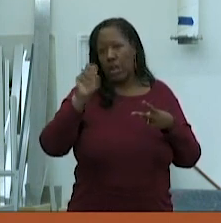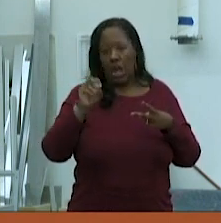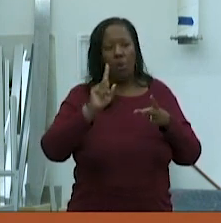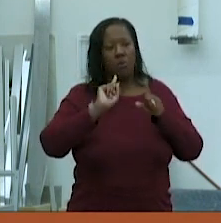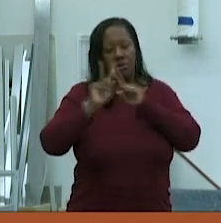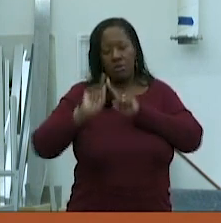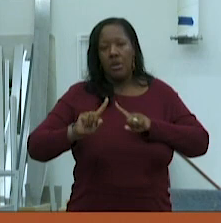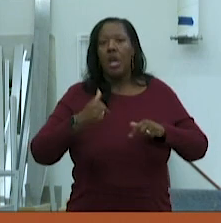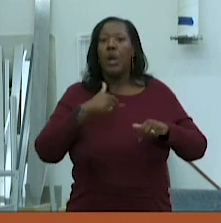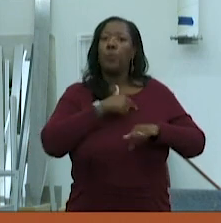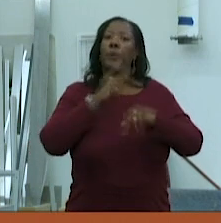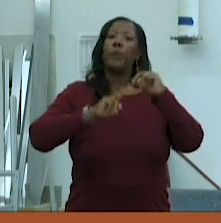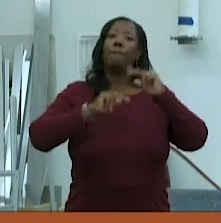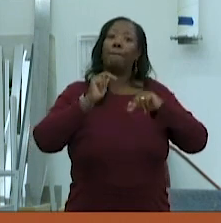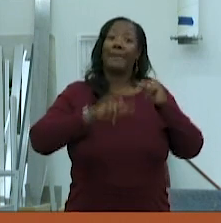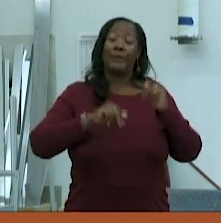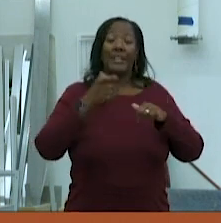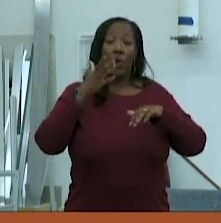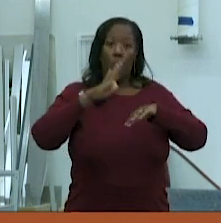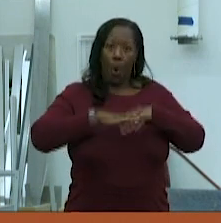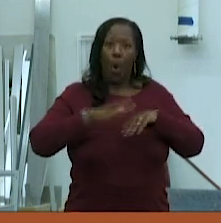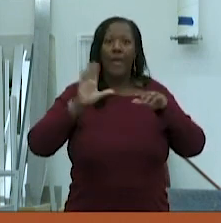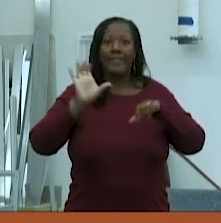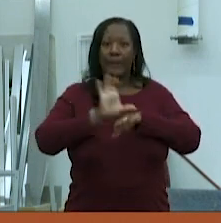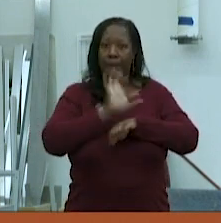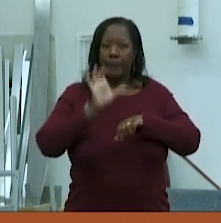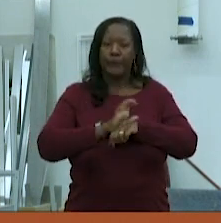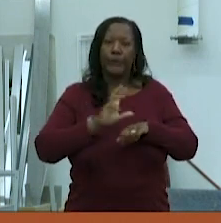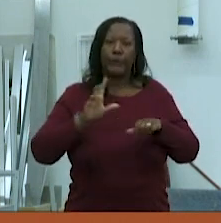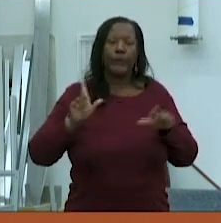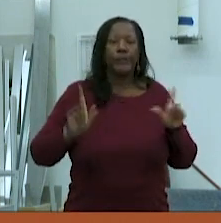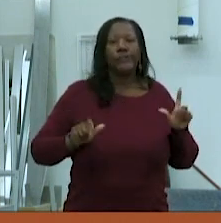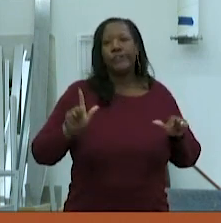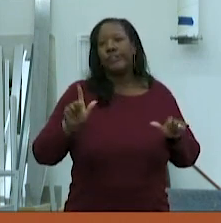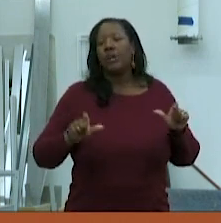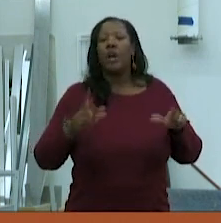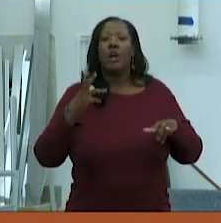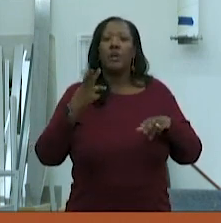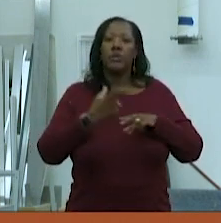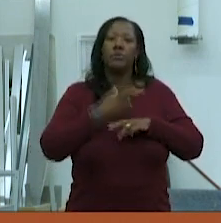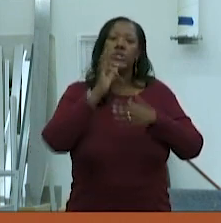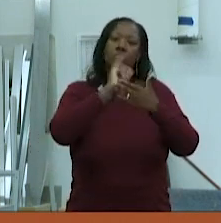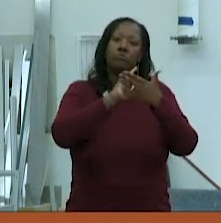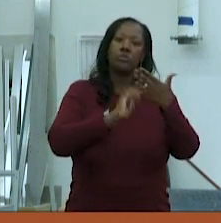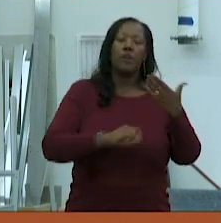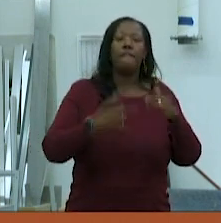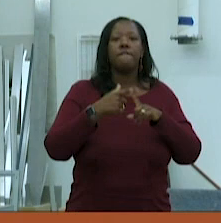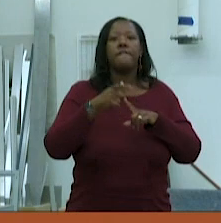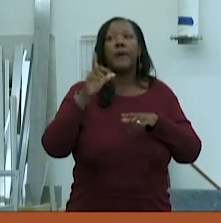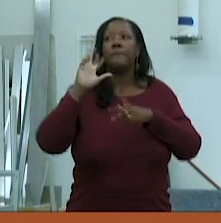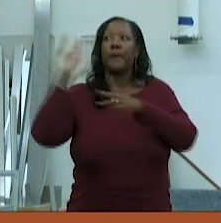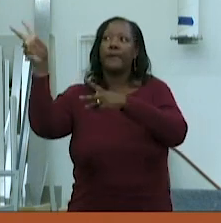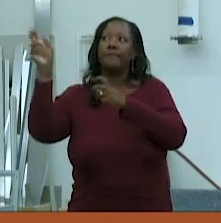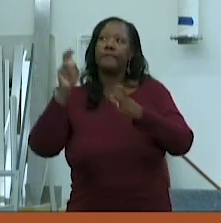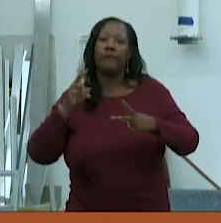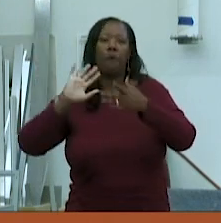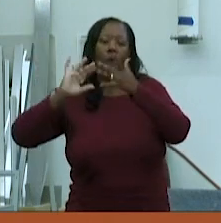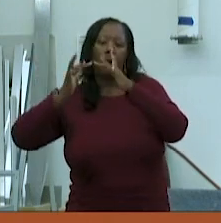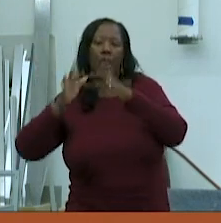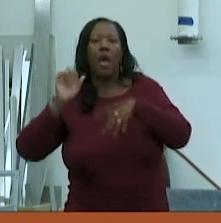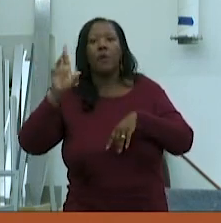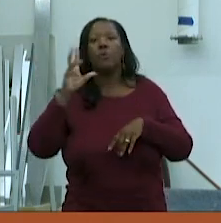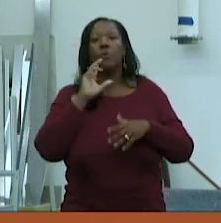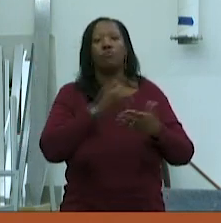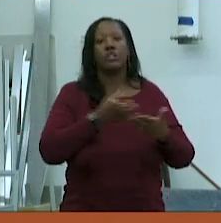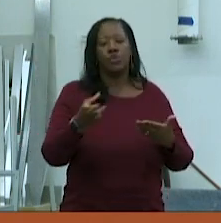the elements on screen using real components drawn from either other models online or resources that